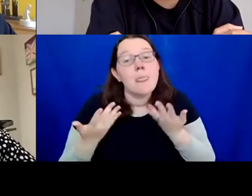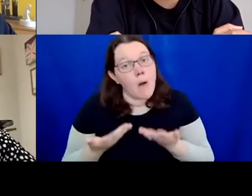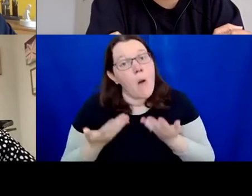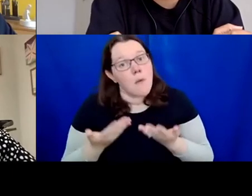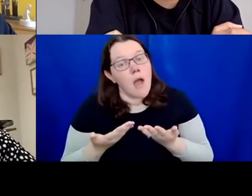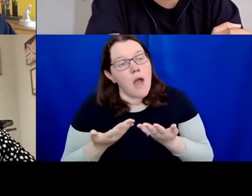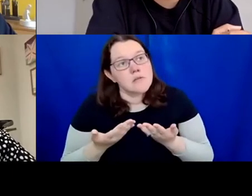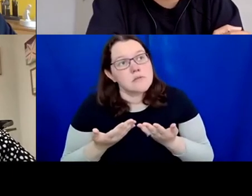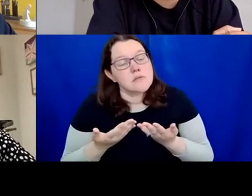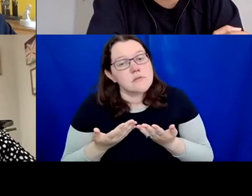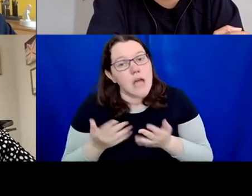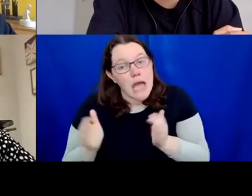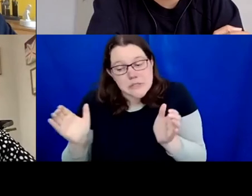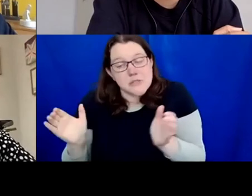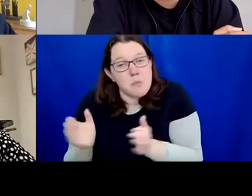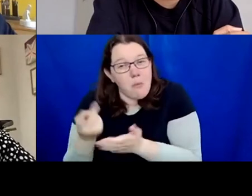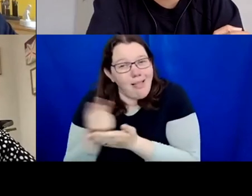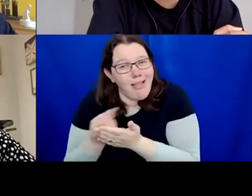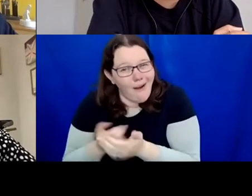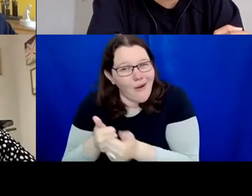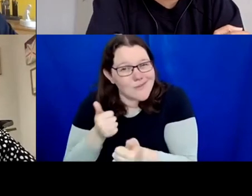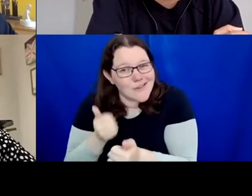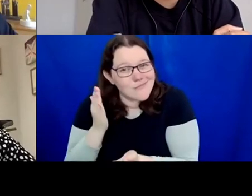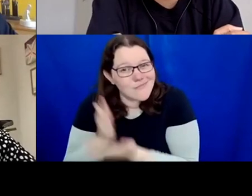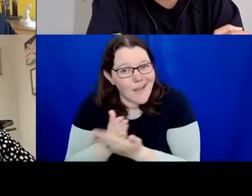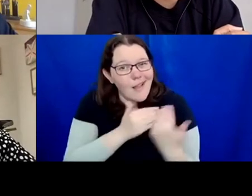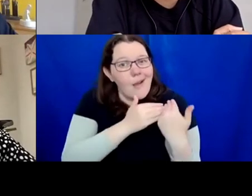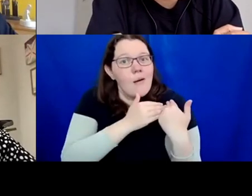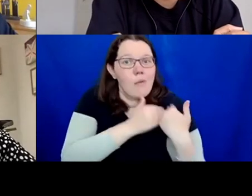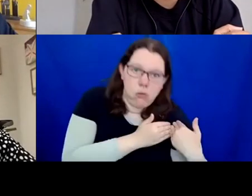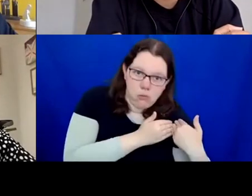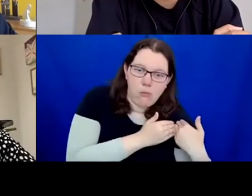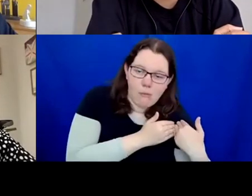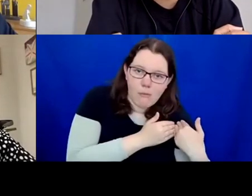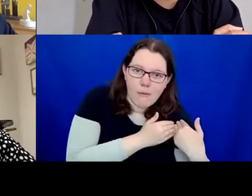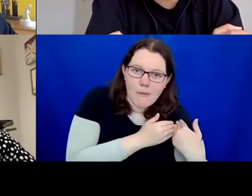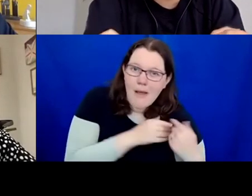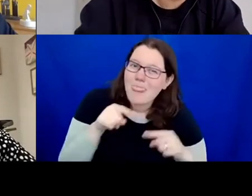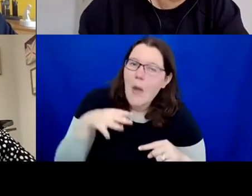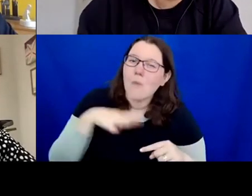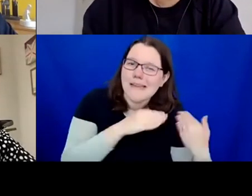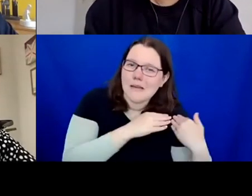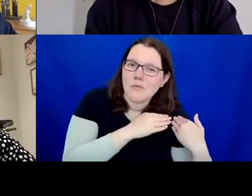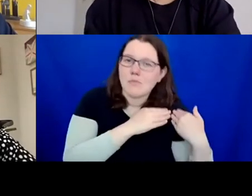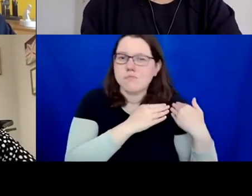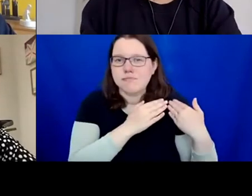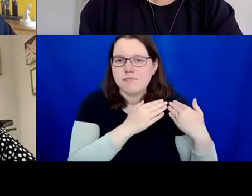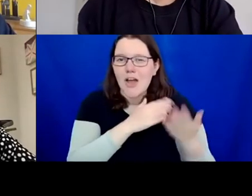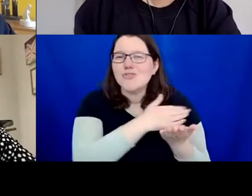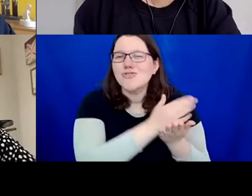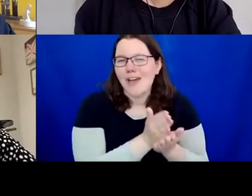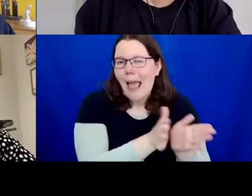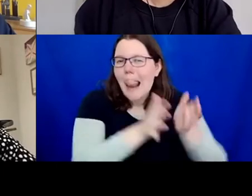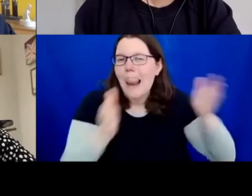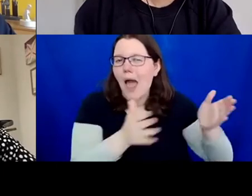by smaller arts organizations, and that needs to shift as well. Yeah, I think,